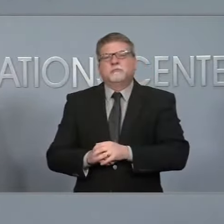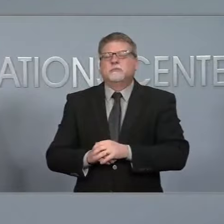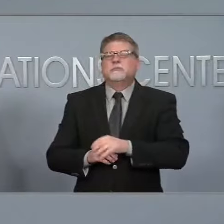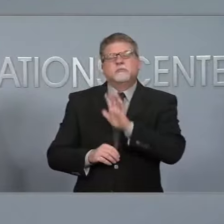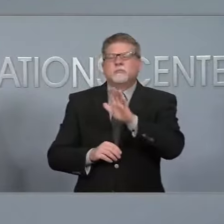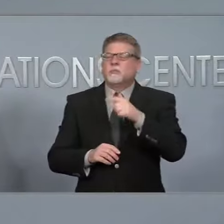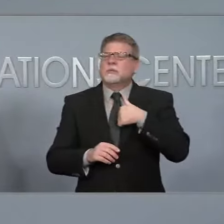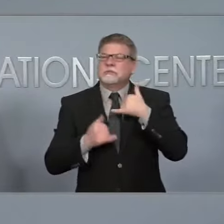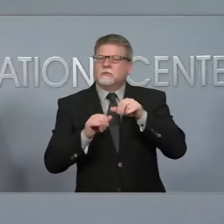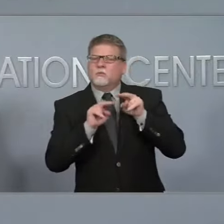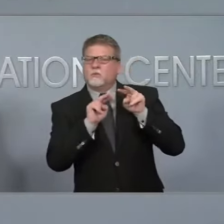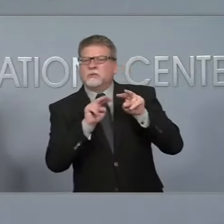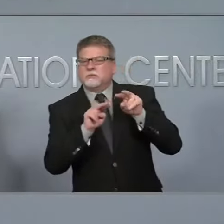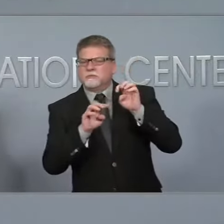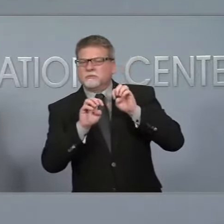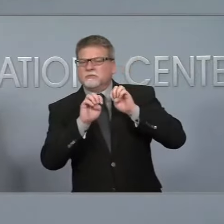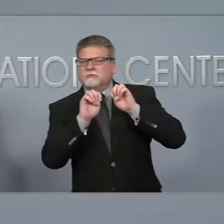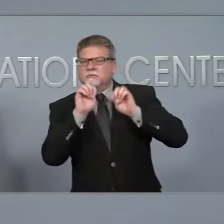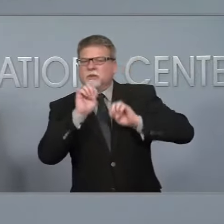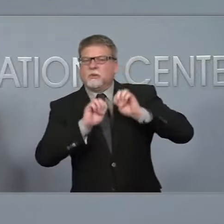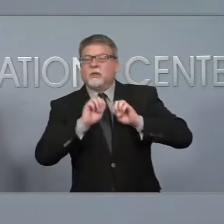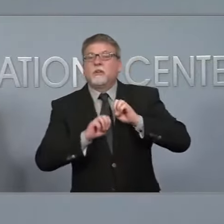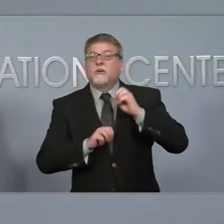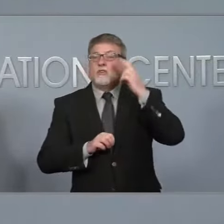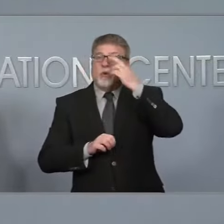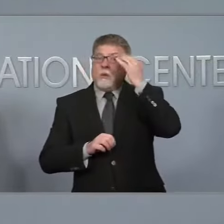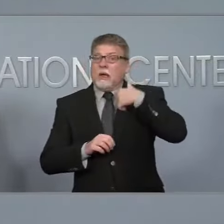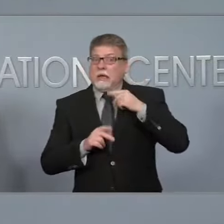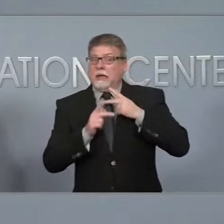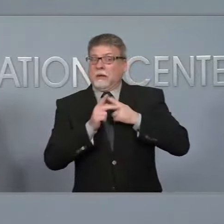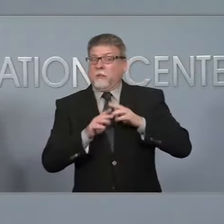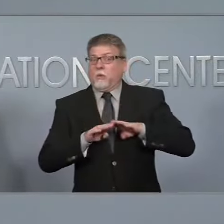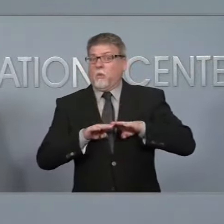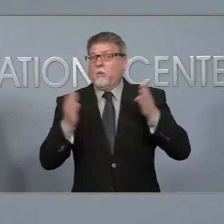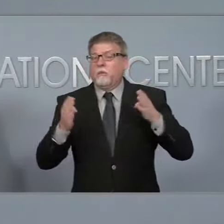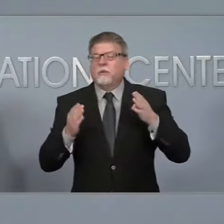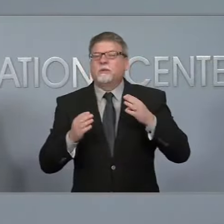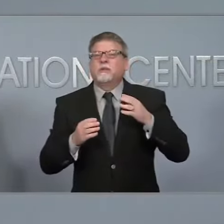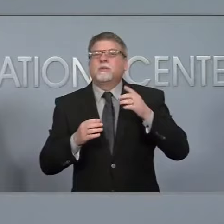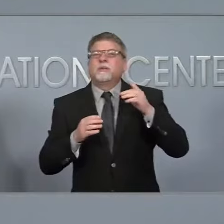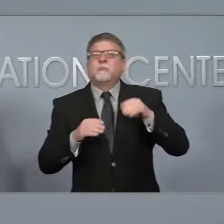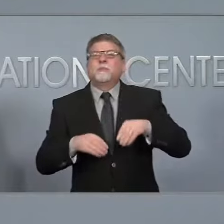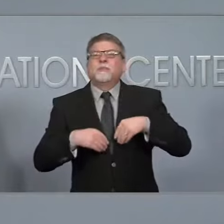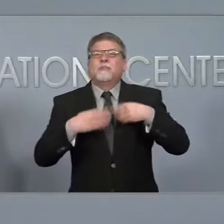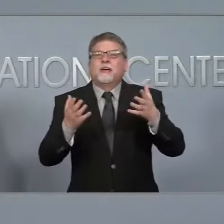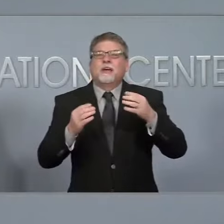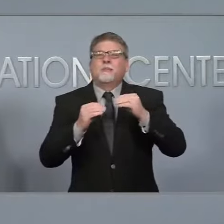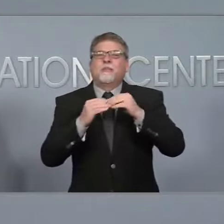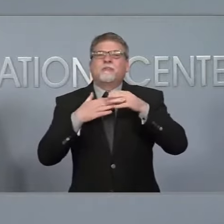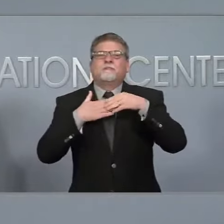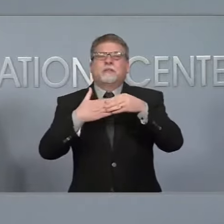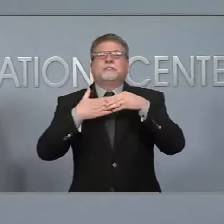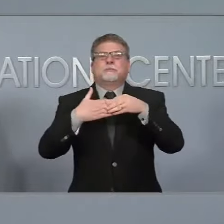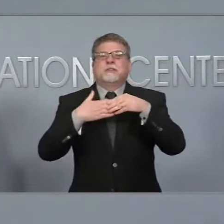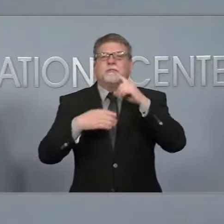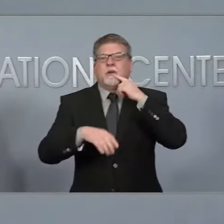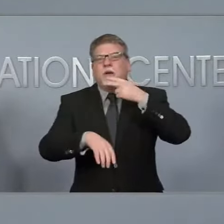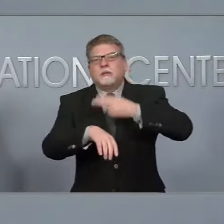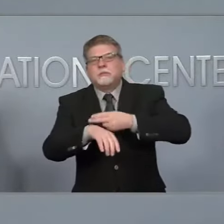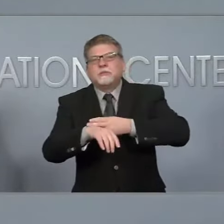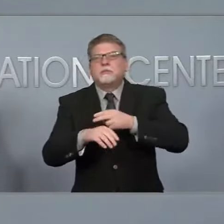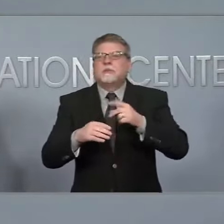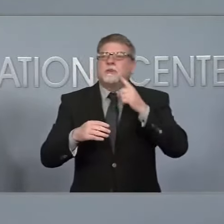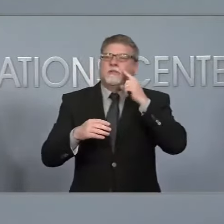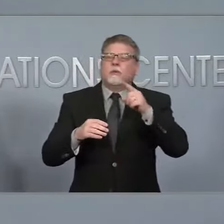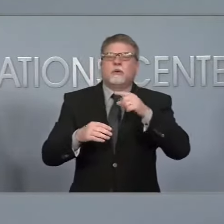is providing much needed flexibilities to our hospitals and medical providers. It's